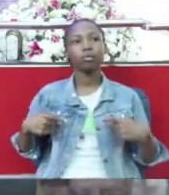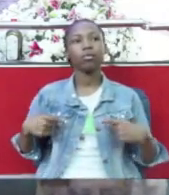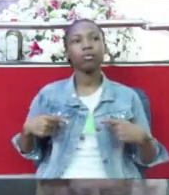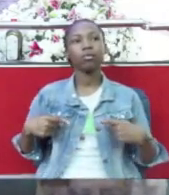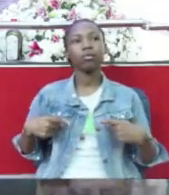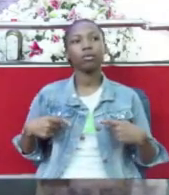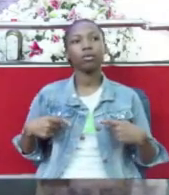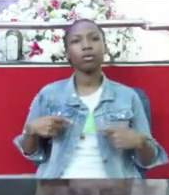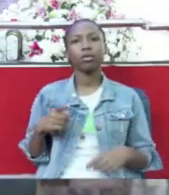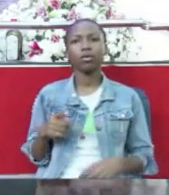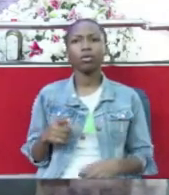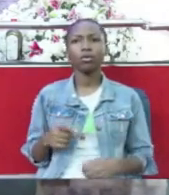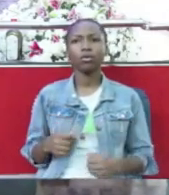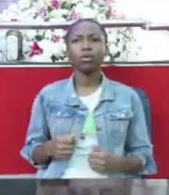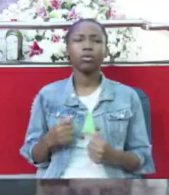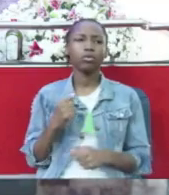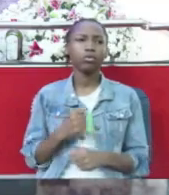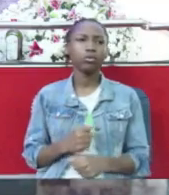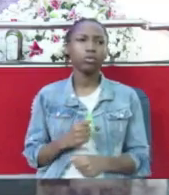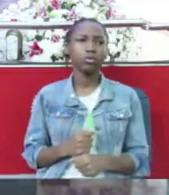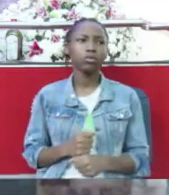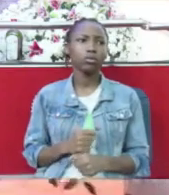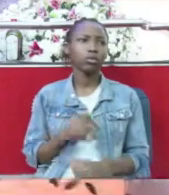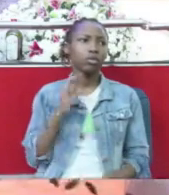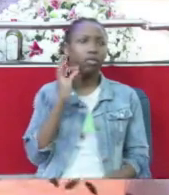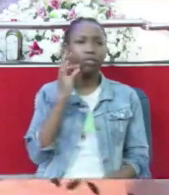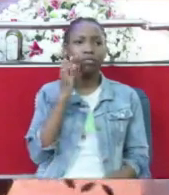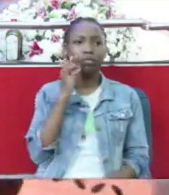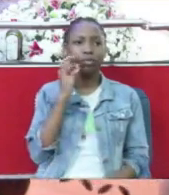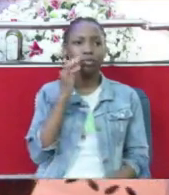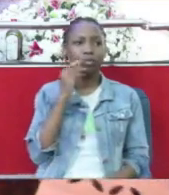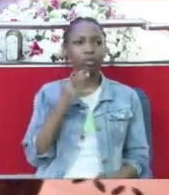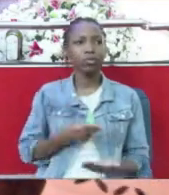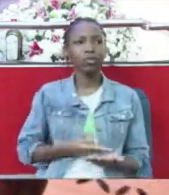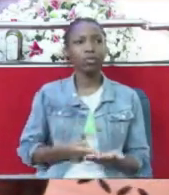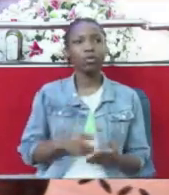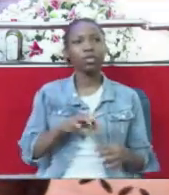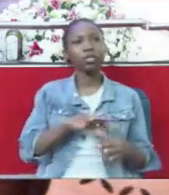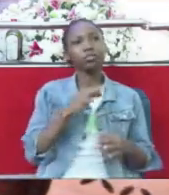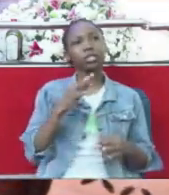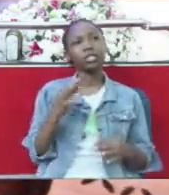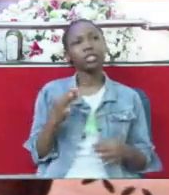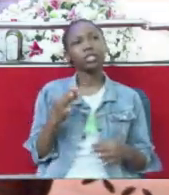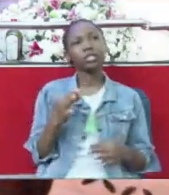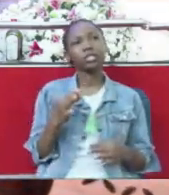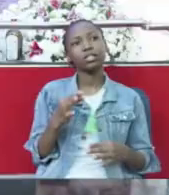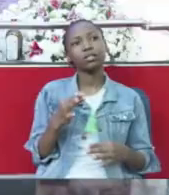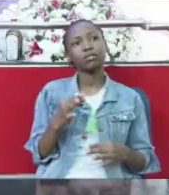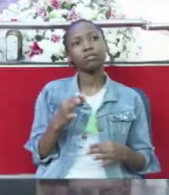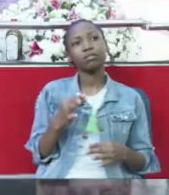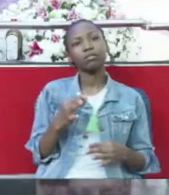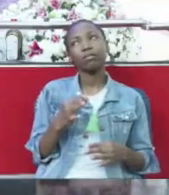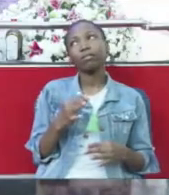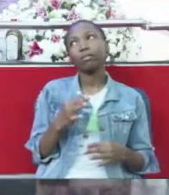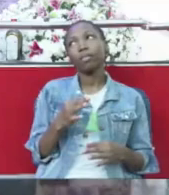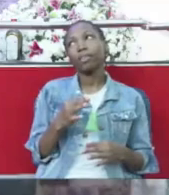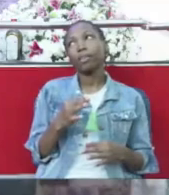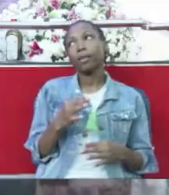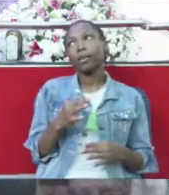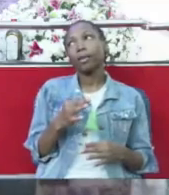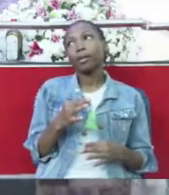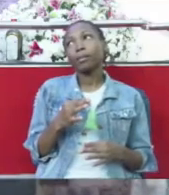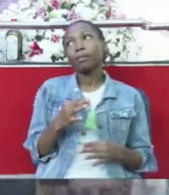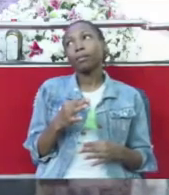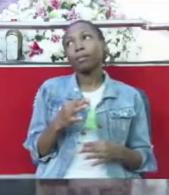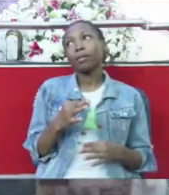fruit of the Holy Spirit? Je, tunafekeza matunda ya Roho Mtakatifu tunapowashughulikia? If there is anything I see in 1 Samuel 17,